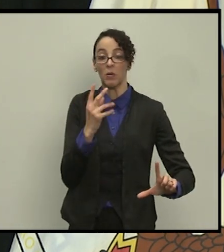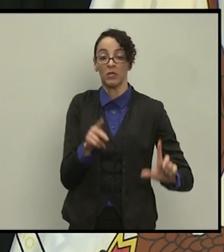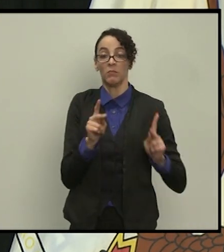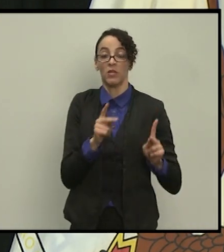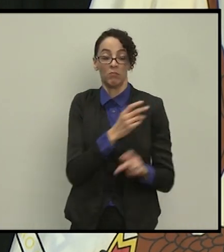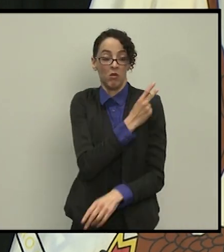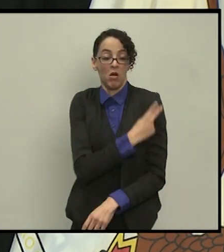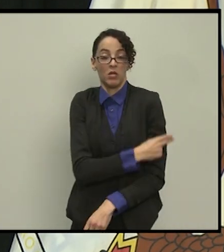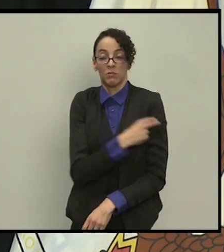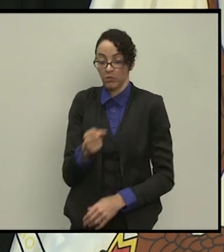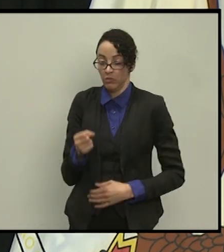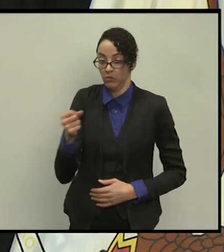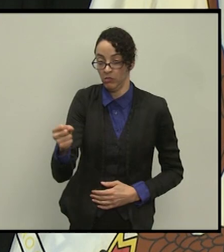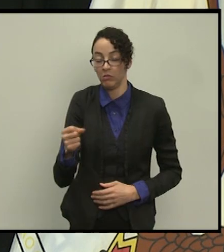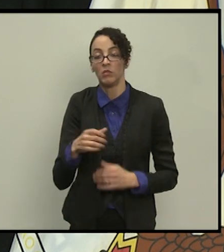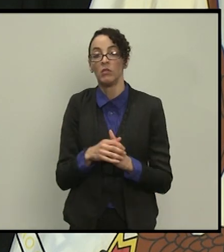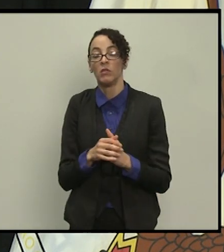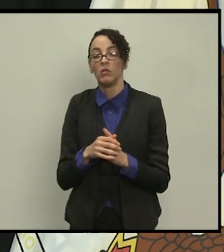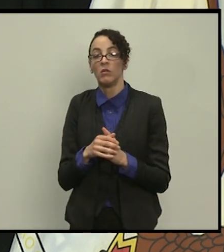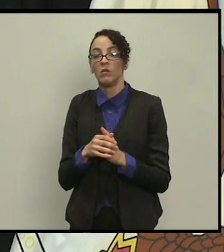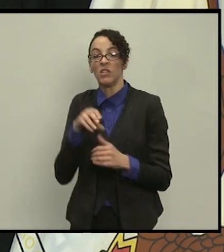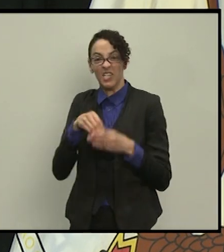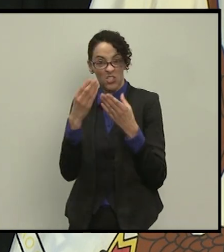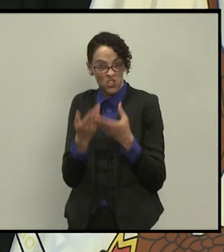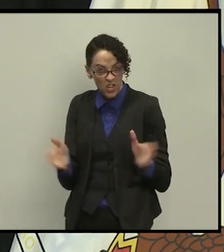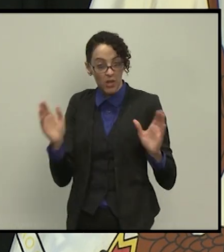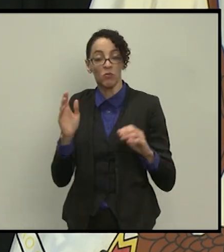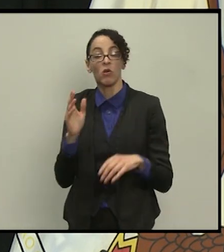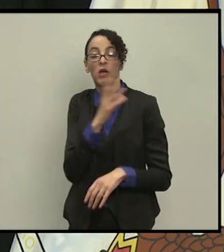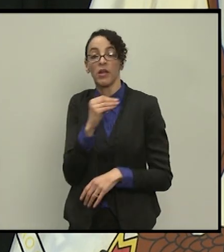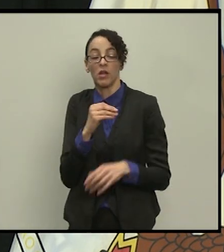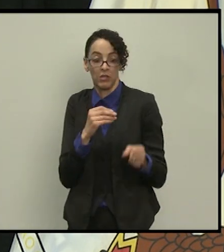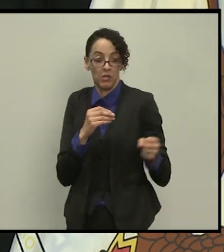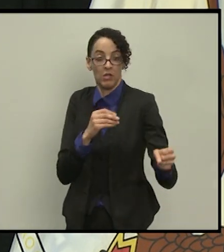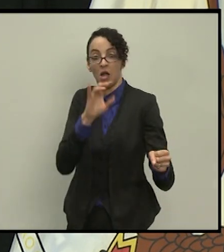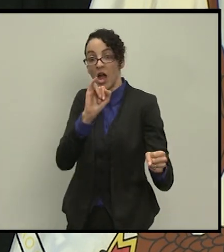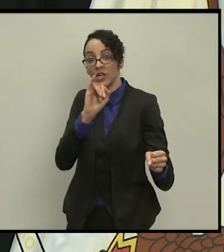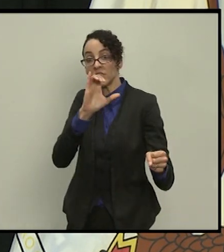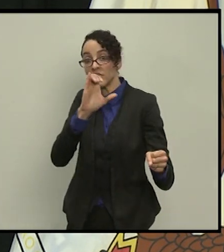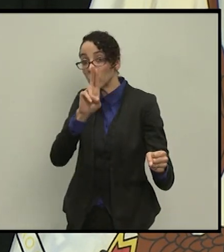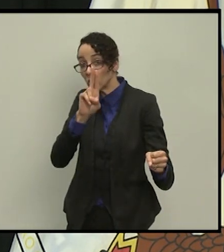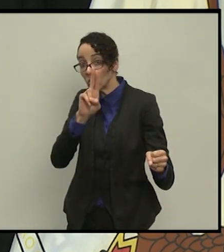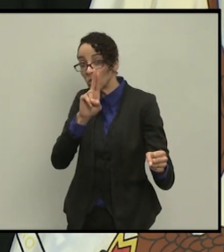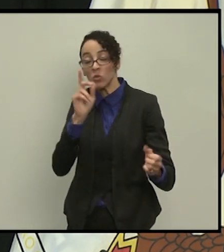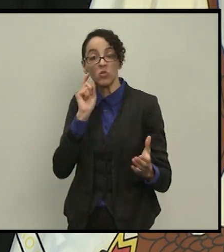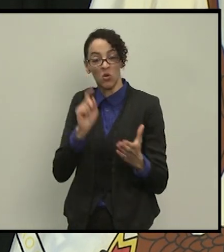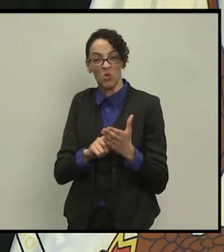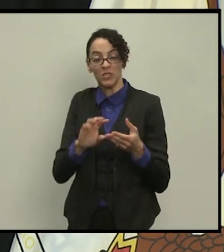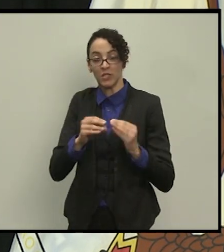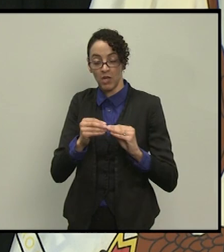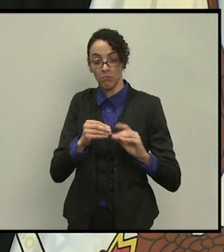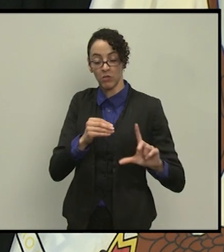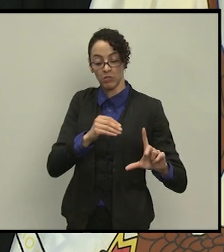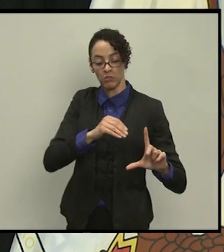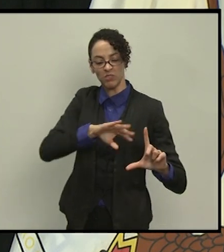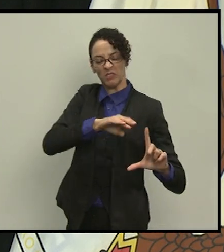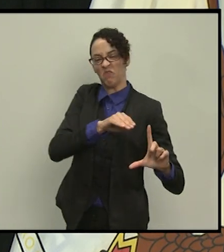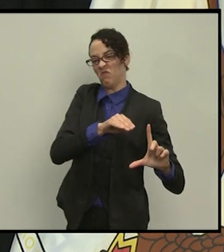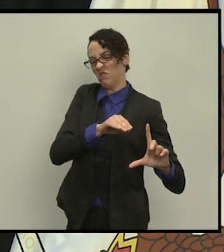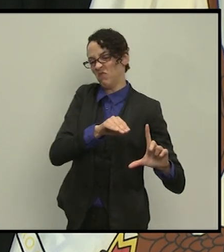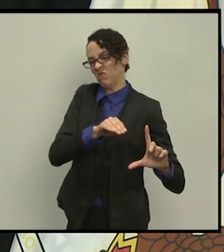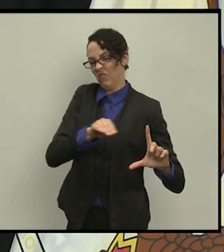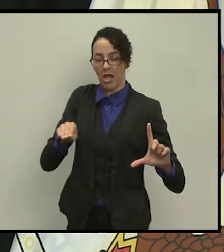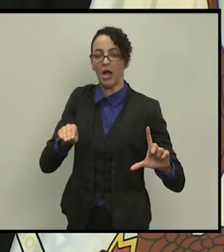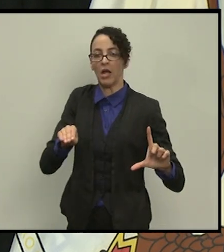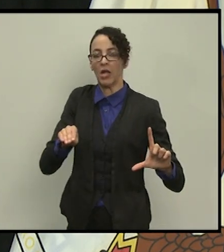ICU, those numbers have been fairly flat over the last 2 weeks, which again is really